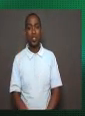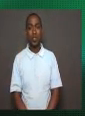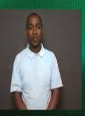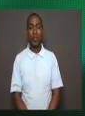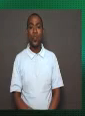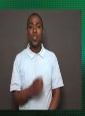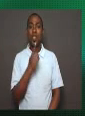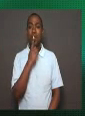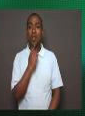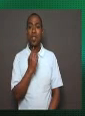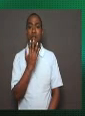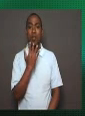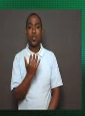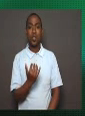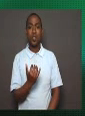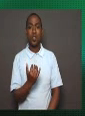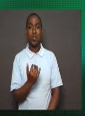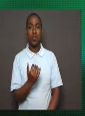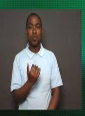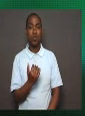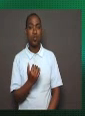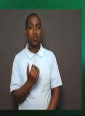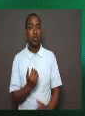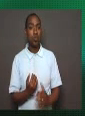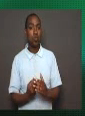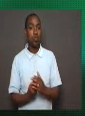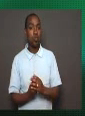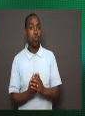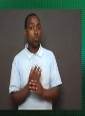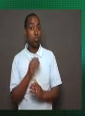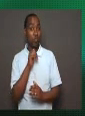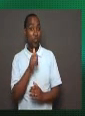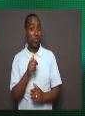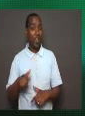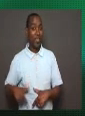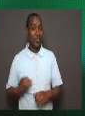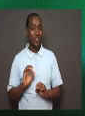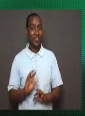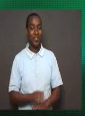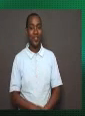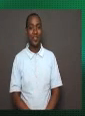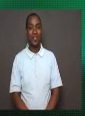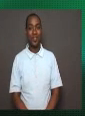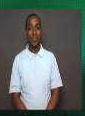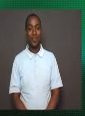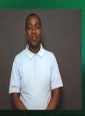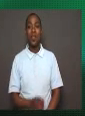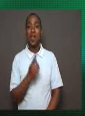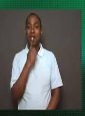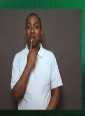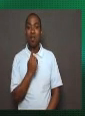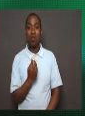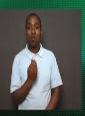Red blood cells are not produced in the lungs. Red blood cells